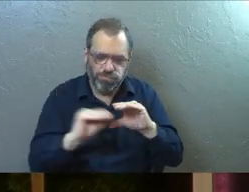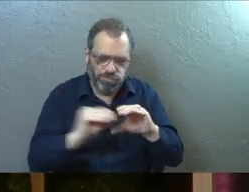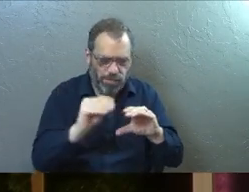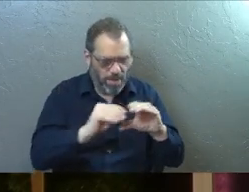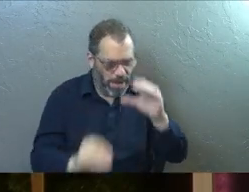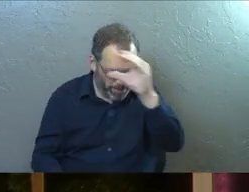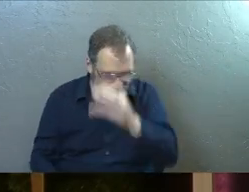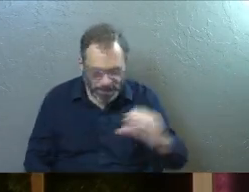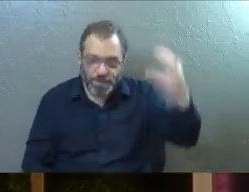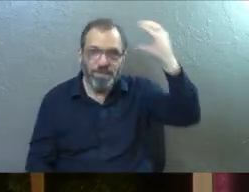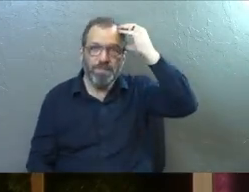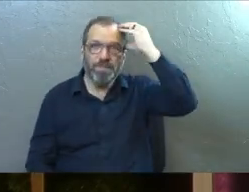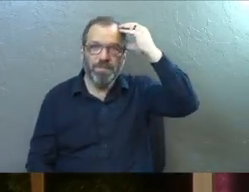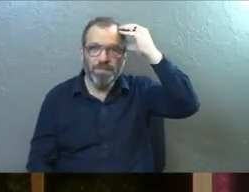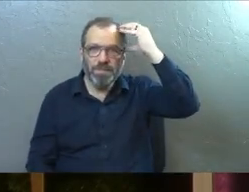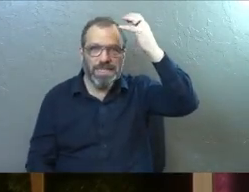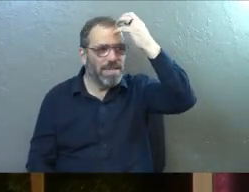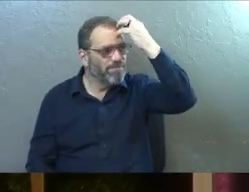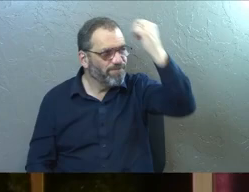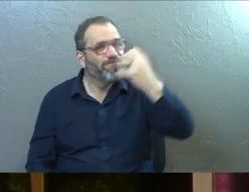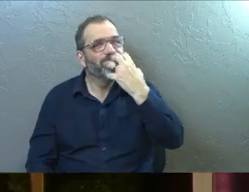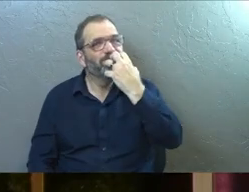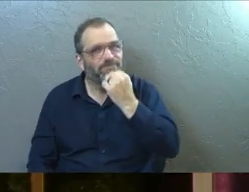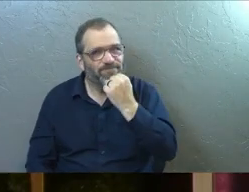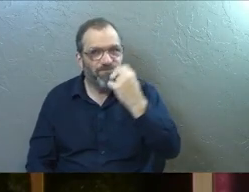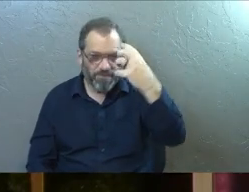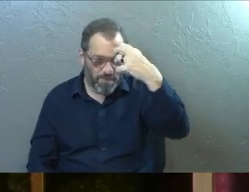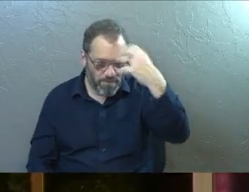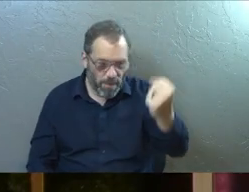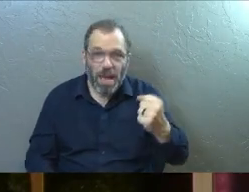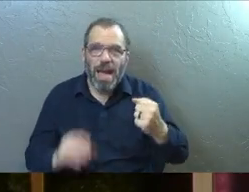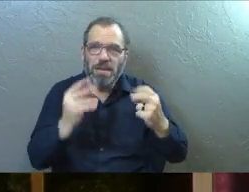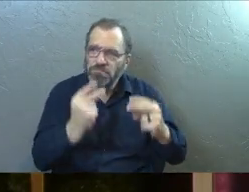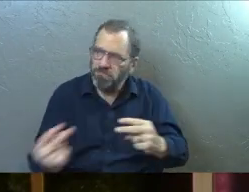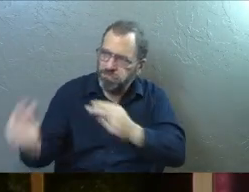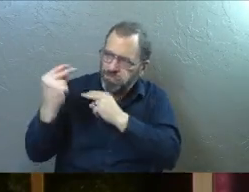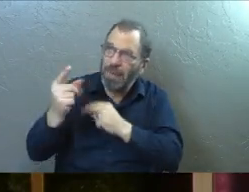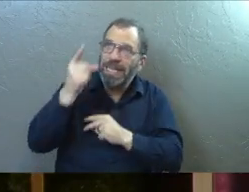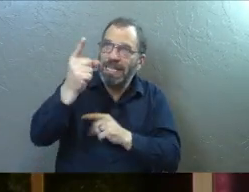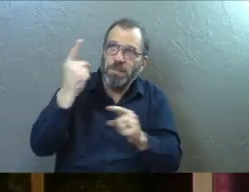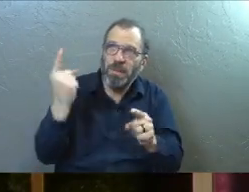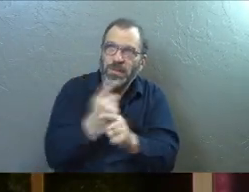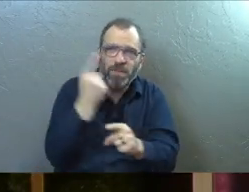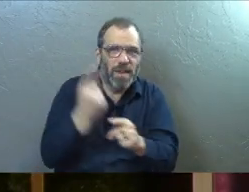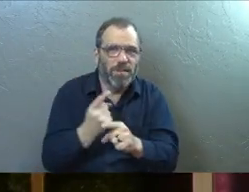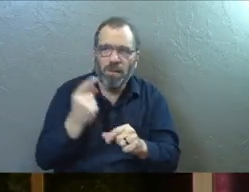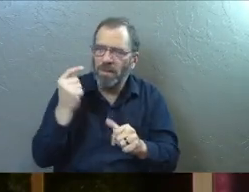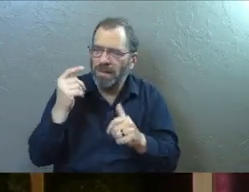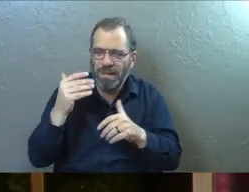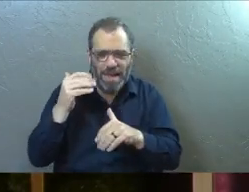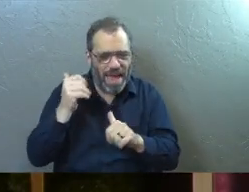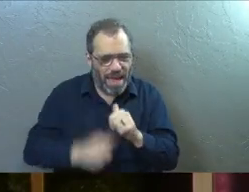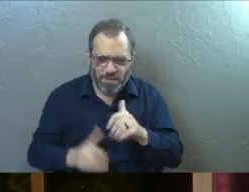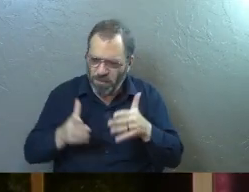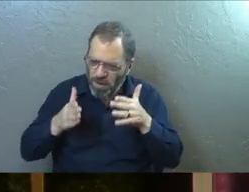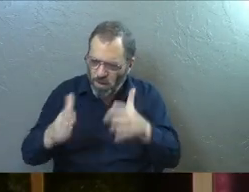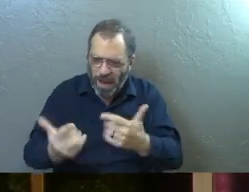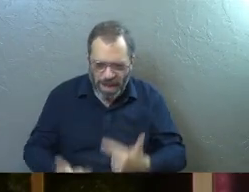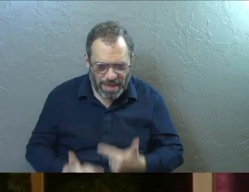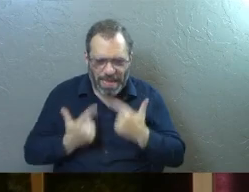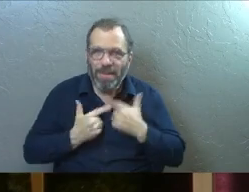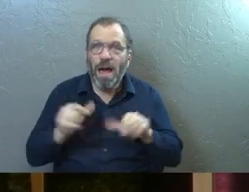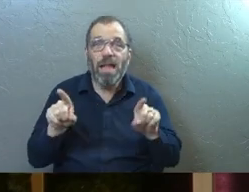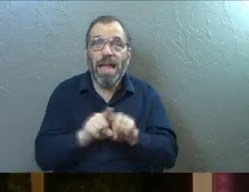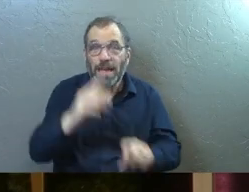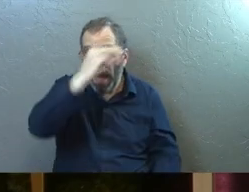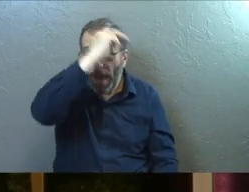up. Let me remember those things and treasure those things because God is faithful to me every step of the way, just the way he was for